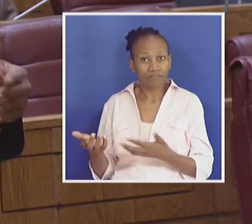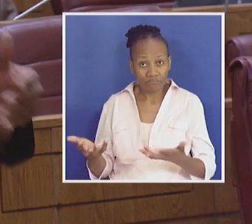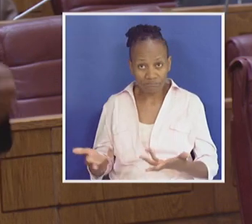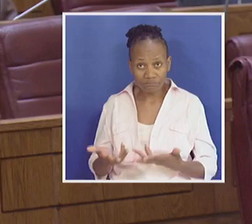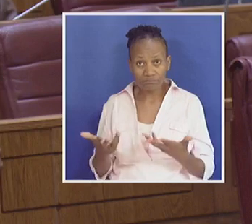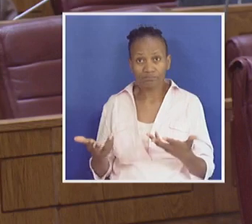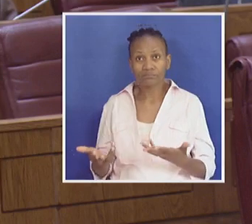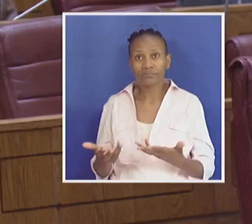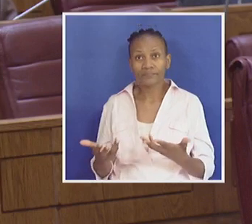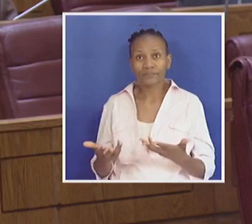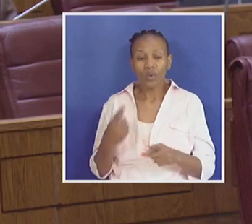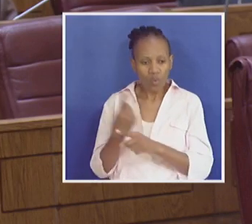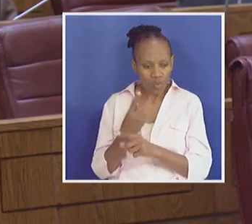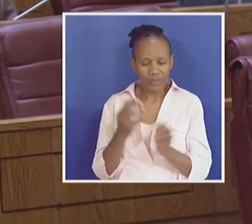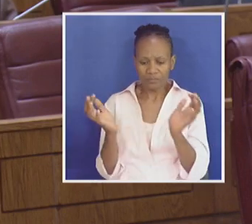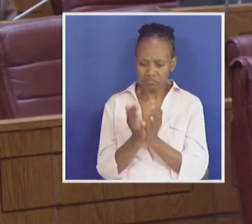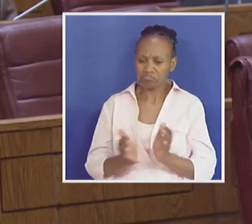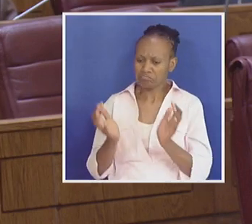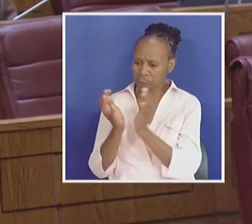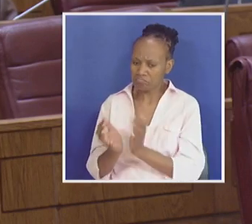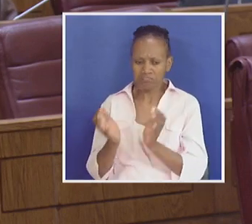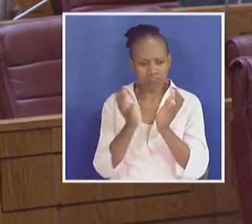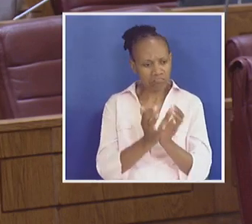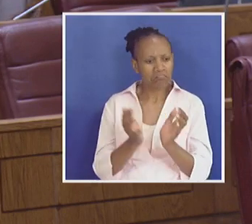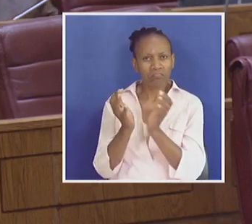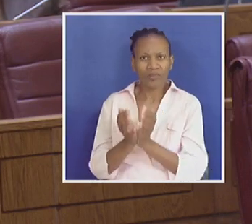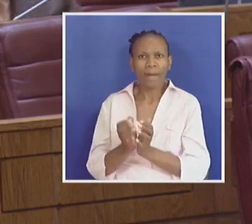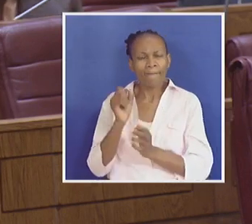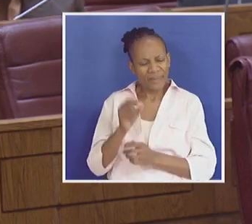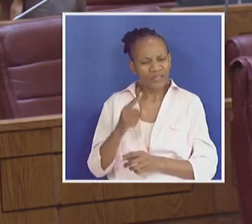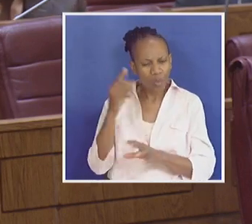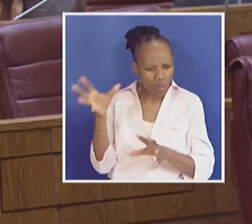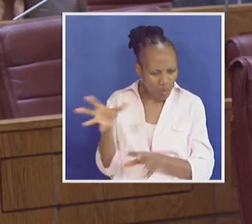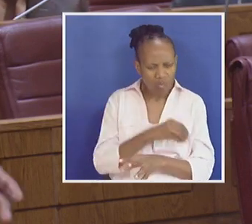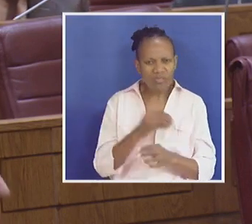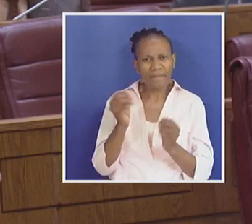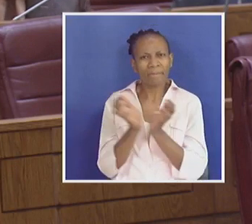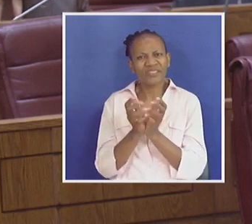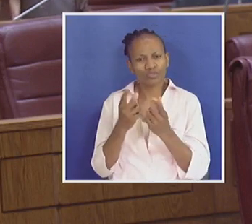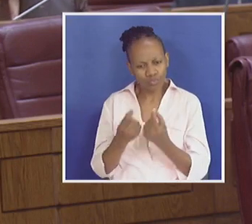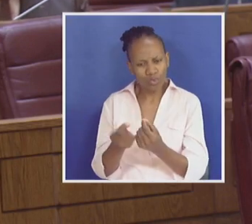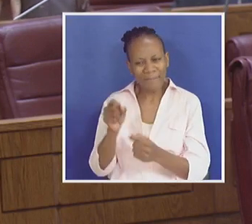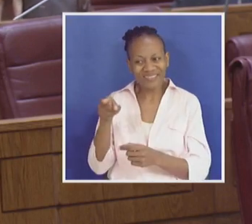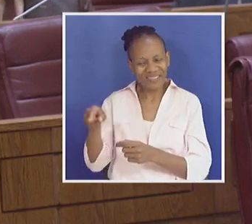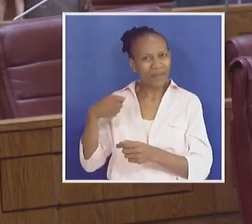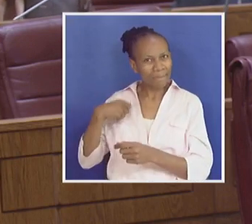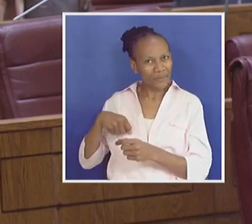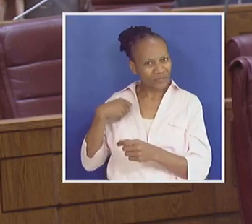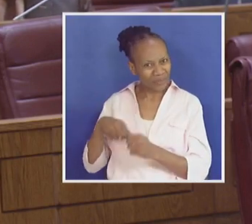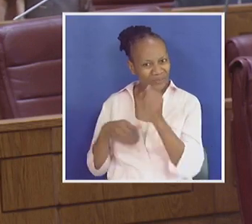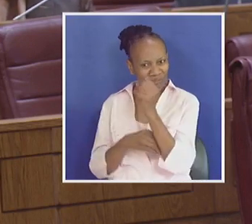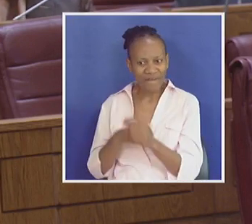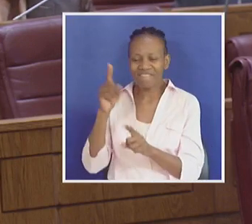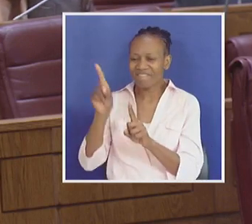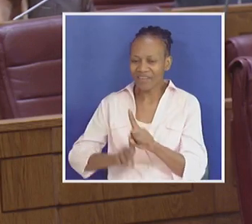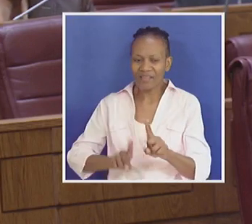on all those meetings, the council failed to perform their duties. They failed to